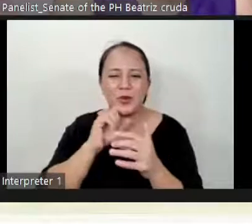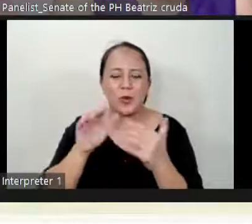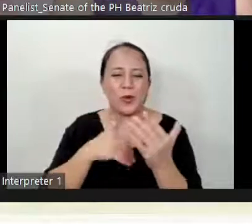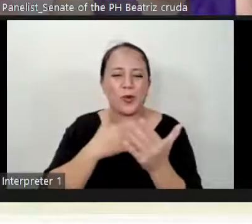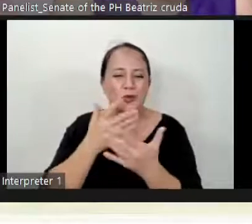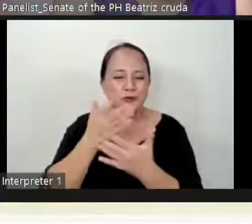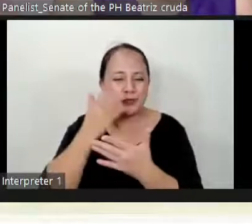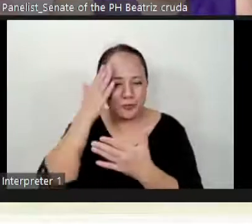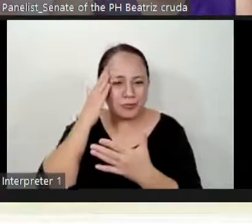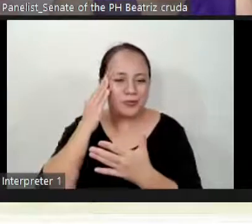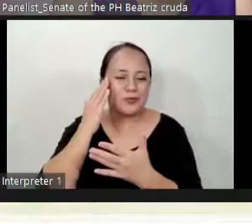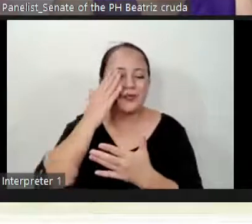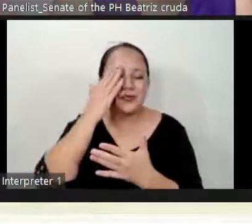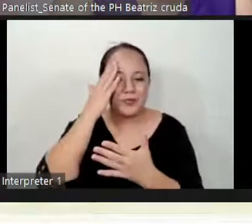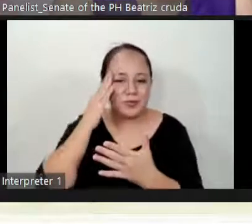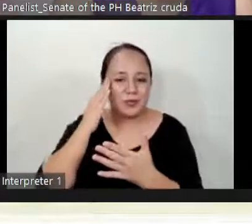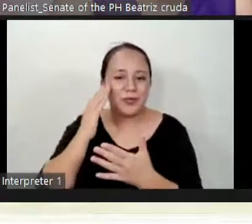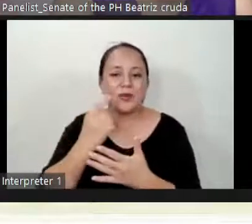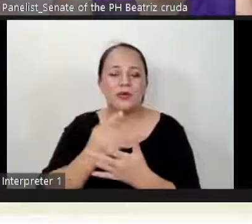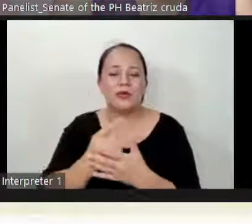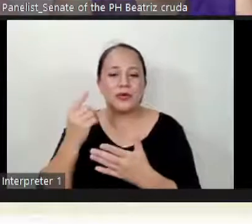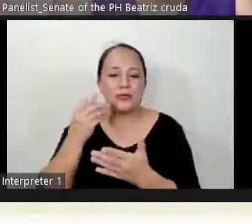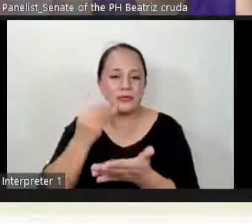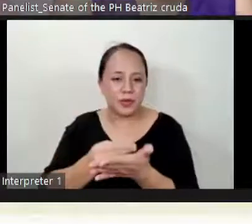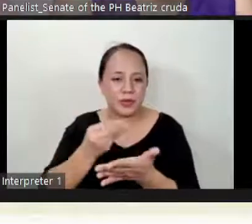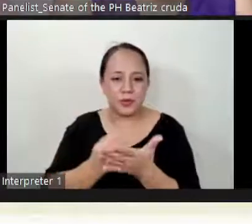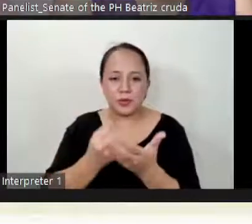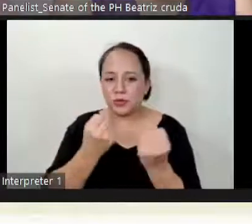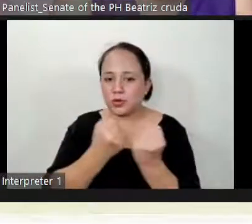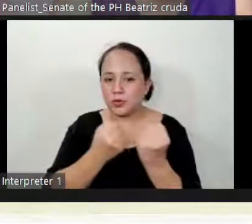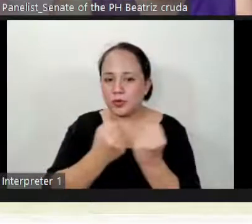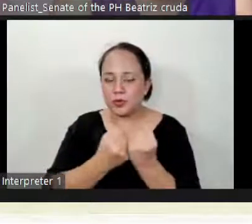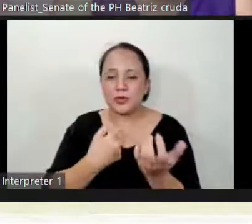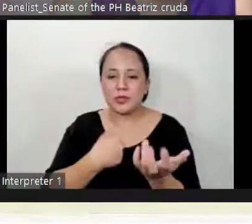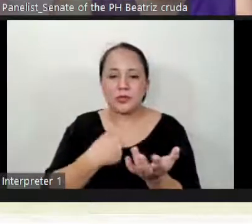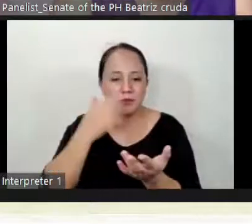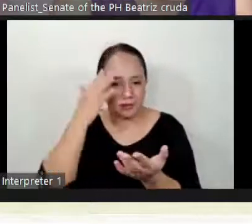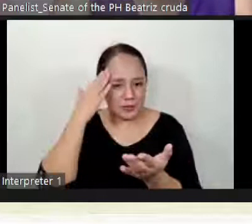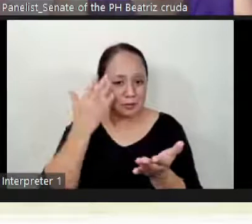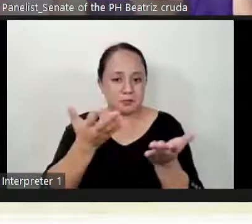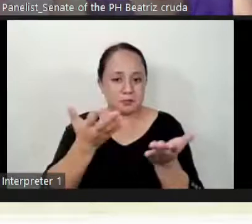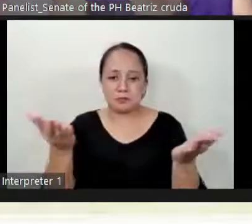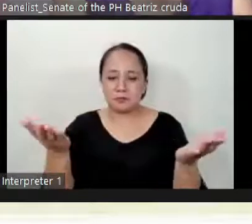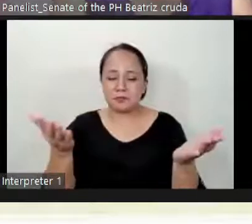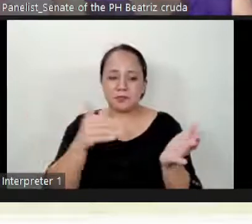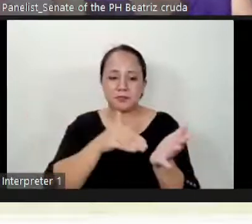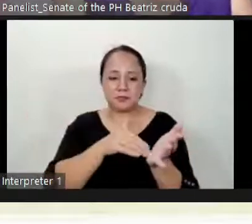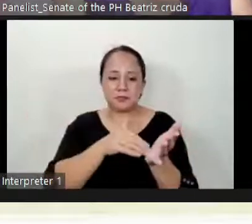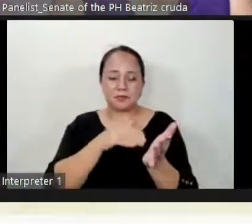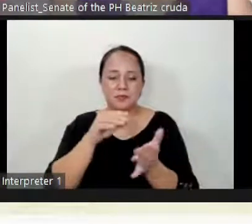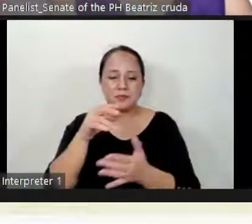passionate pleas for financial support. So please, Dr. Herrera.